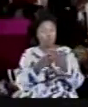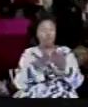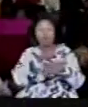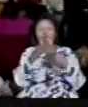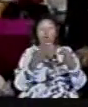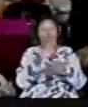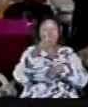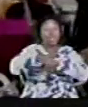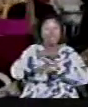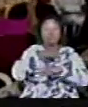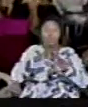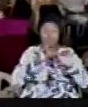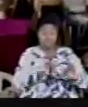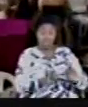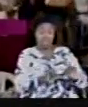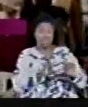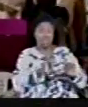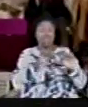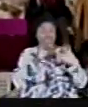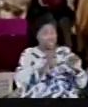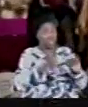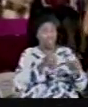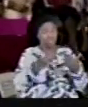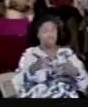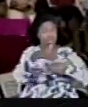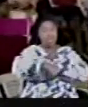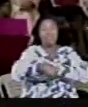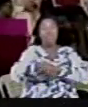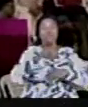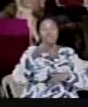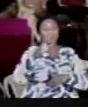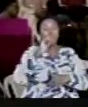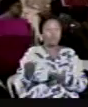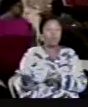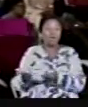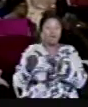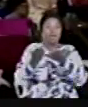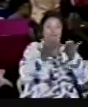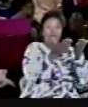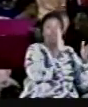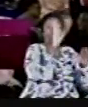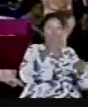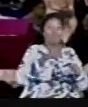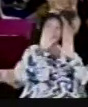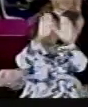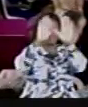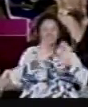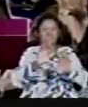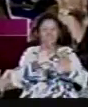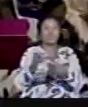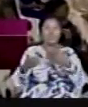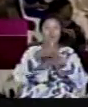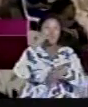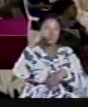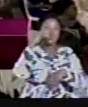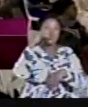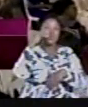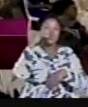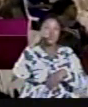staying. Stay tonight. You'll carry your miracle back home.